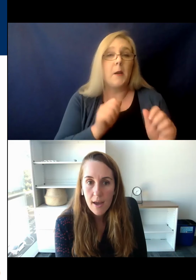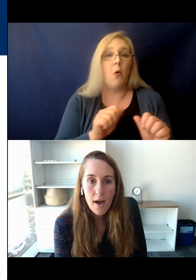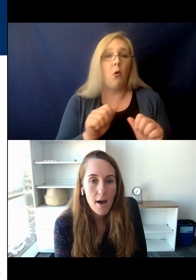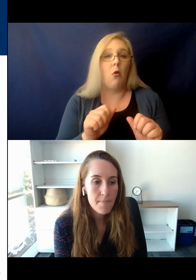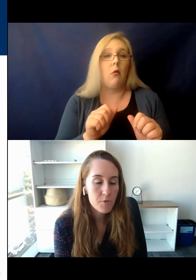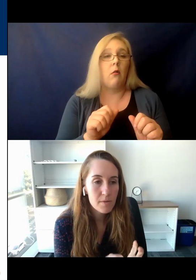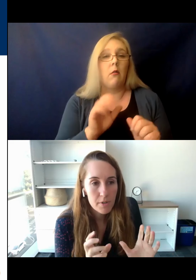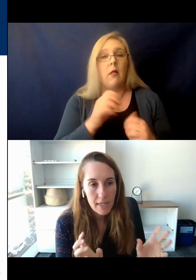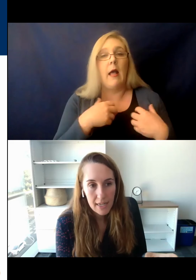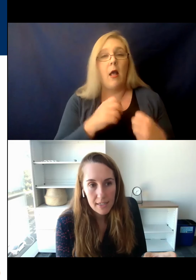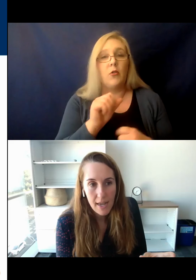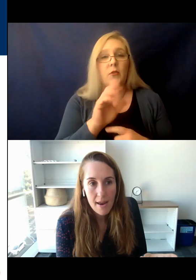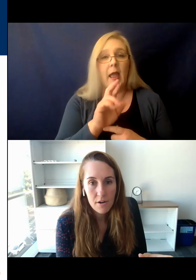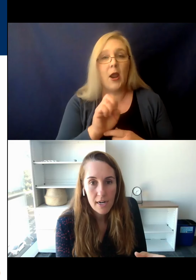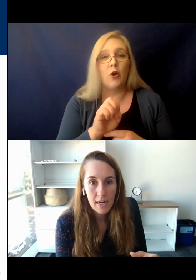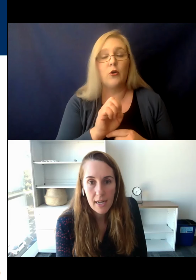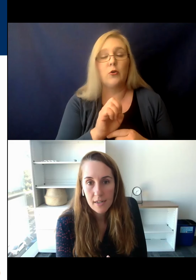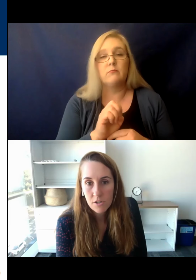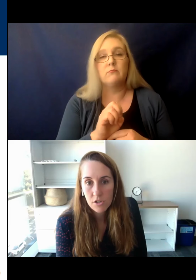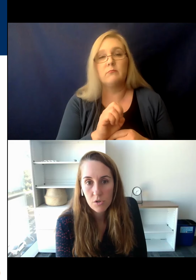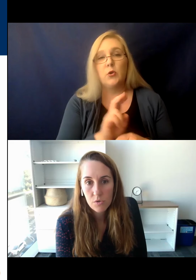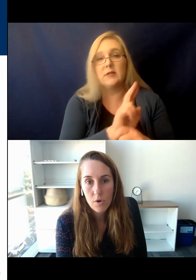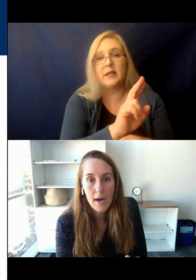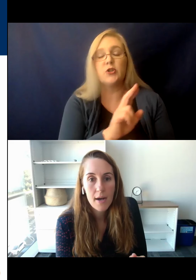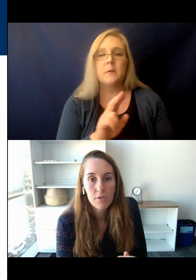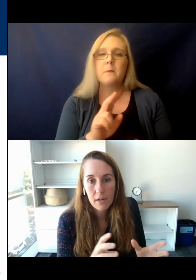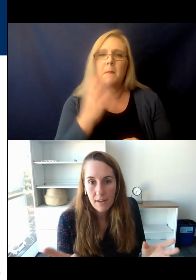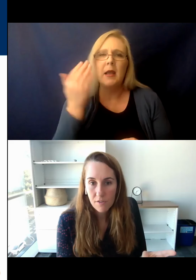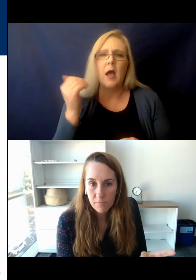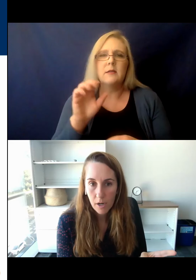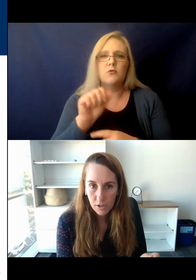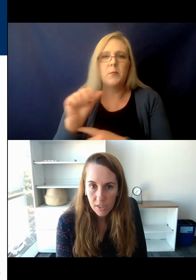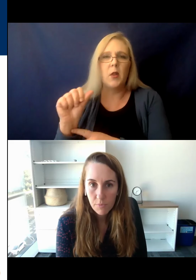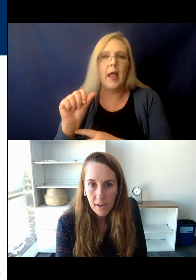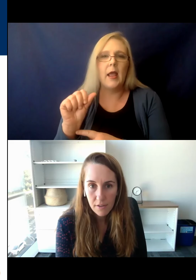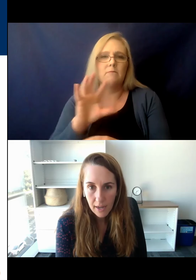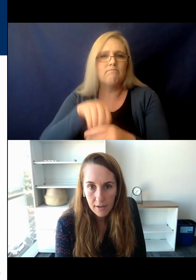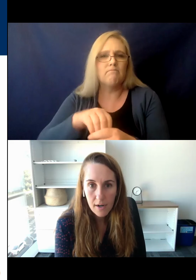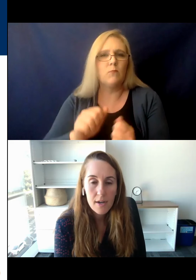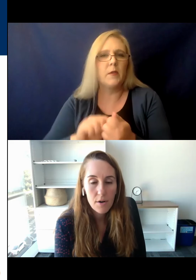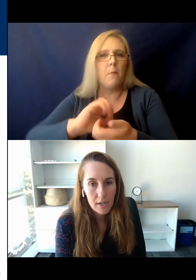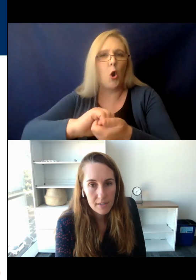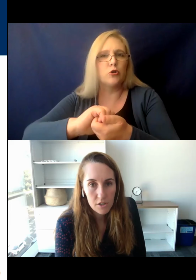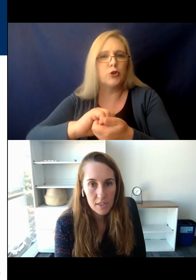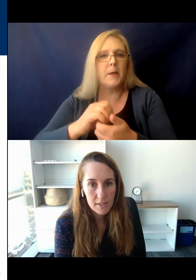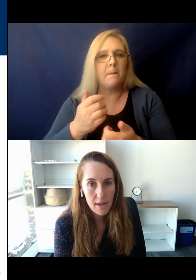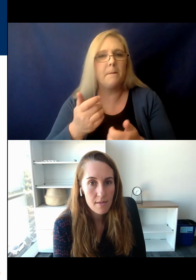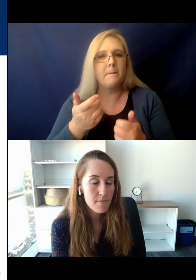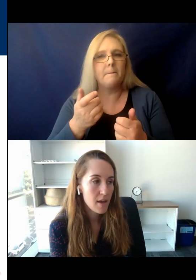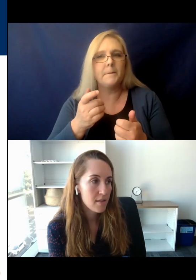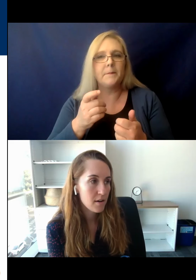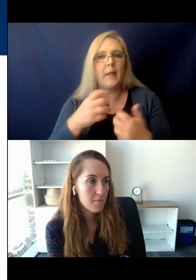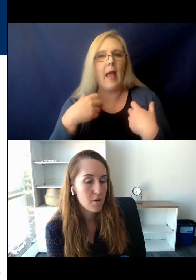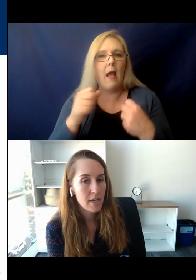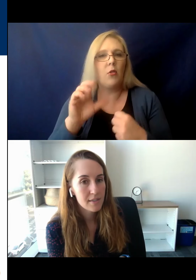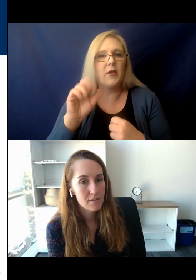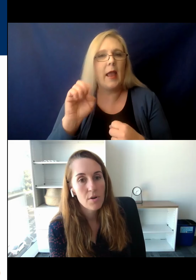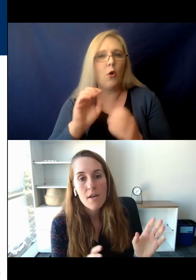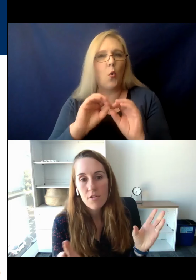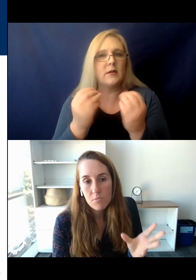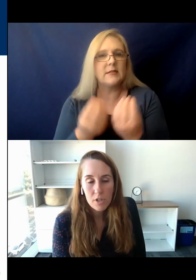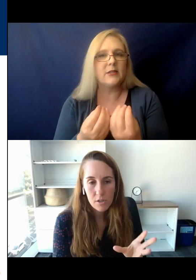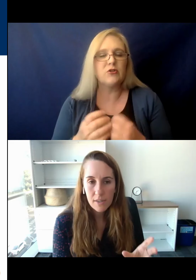see AAAs entering into greater levels of partnership with healthcare organizations in their communities.